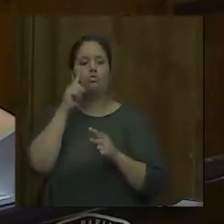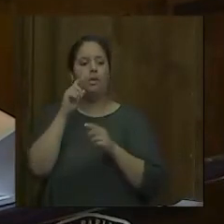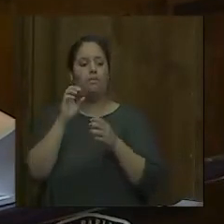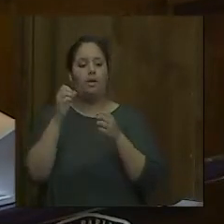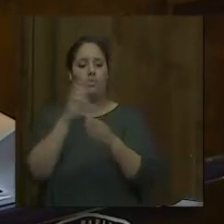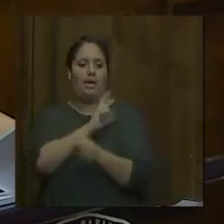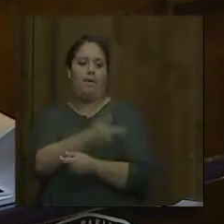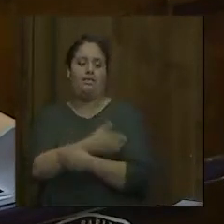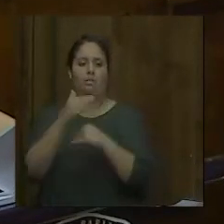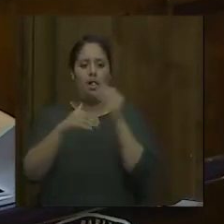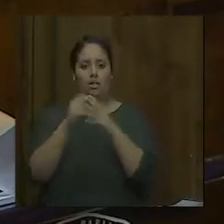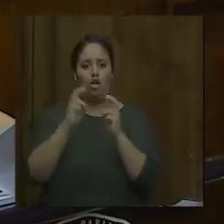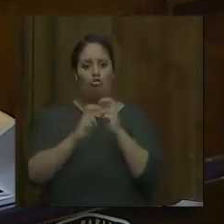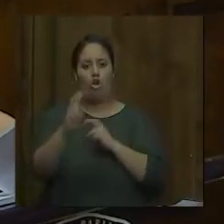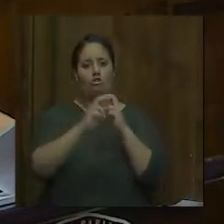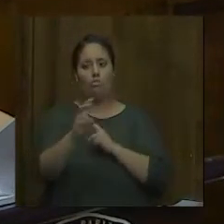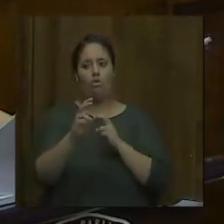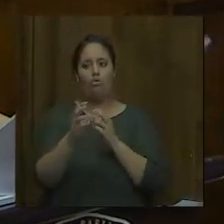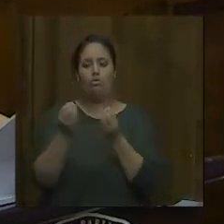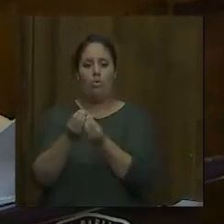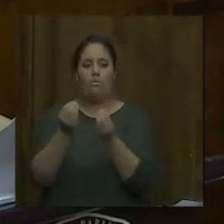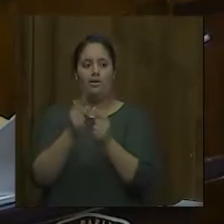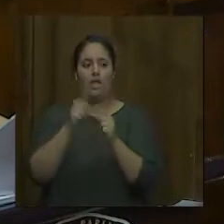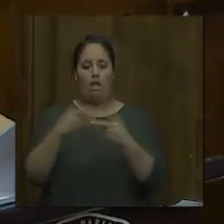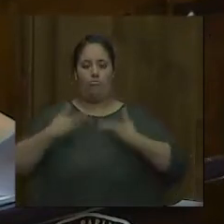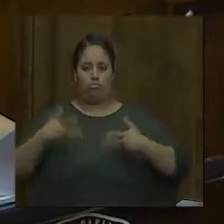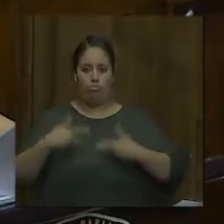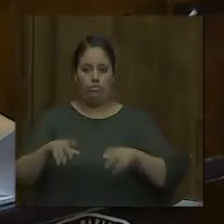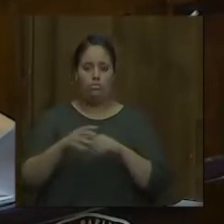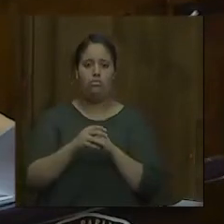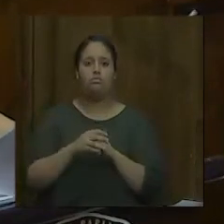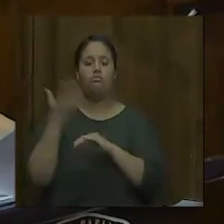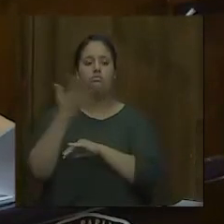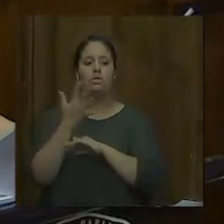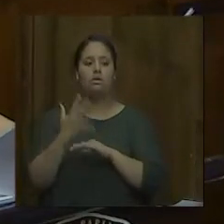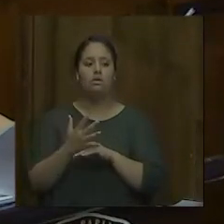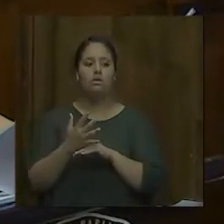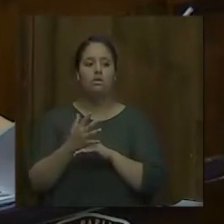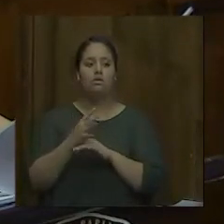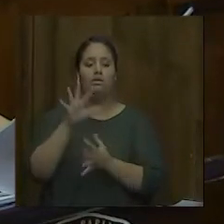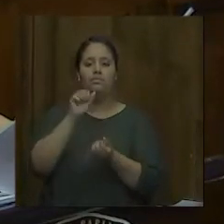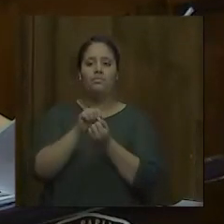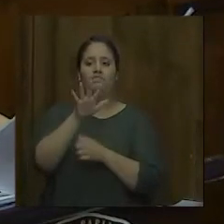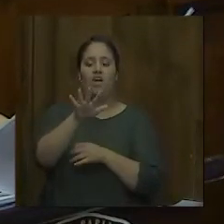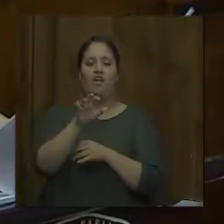building, transport, equipment and attire. Speaker, an amount of